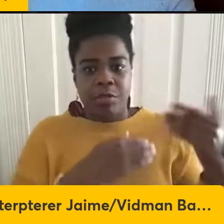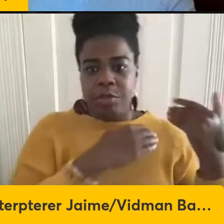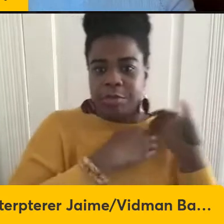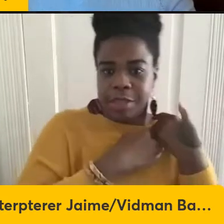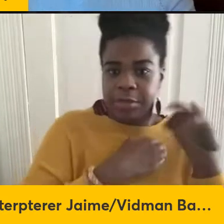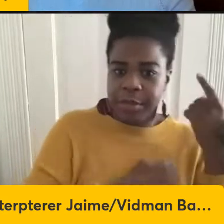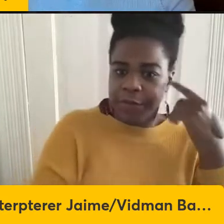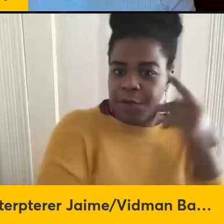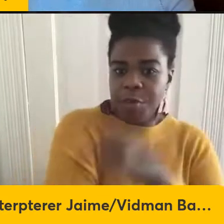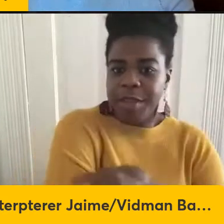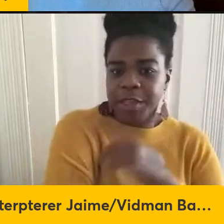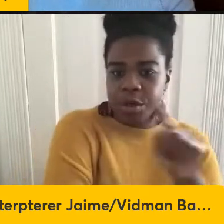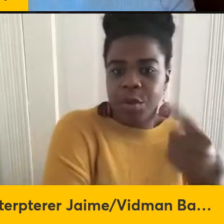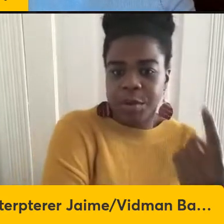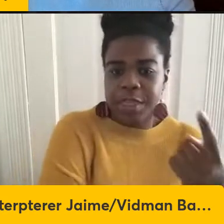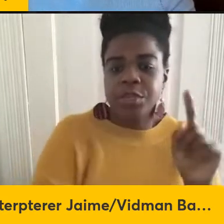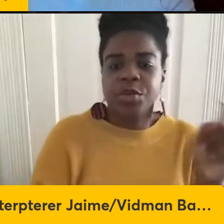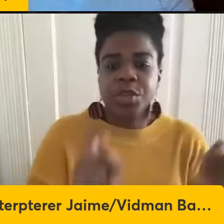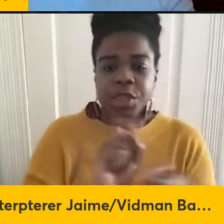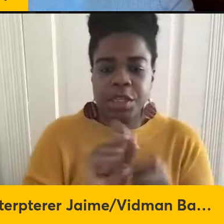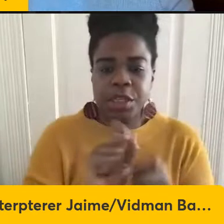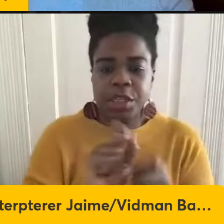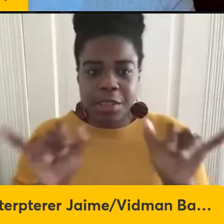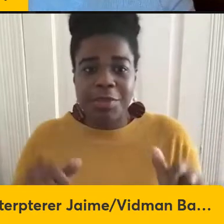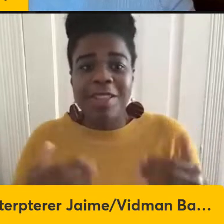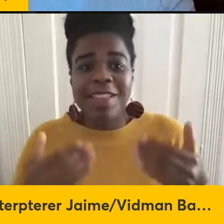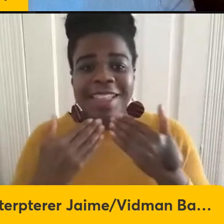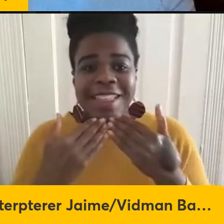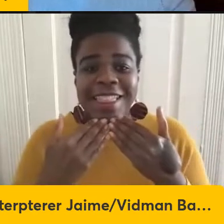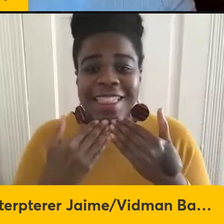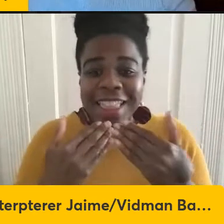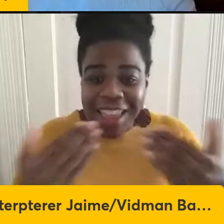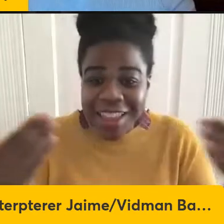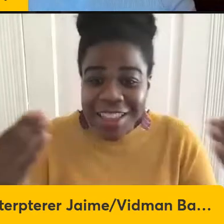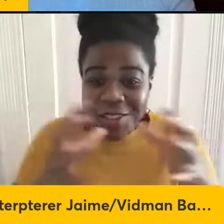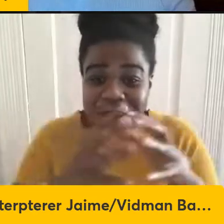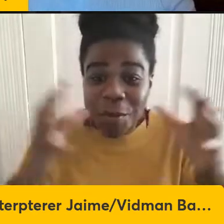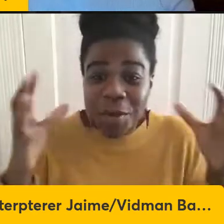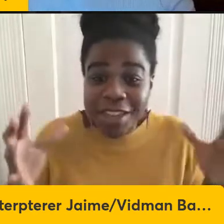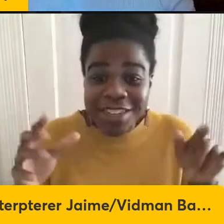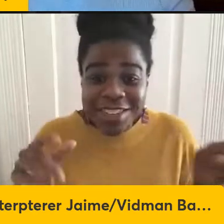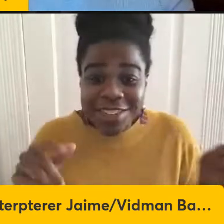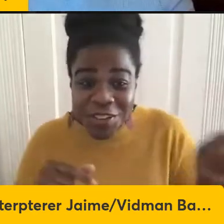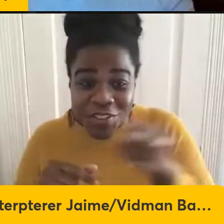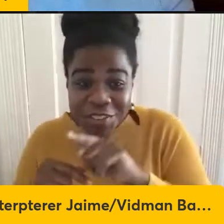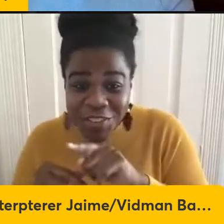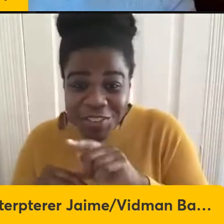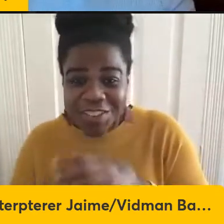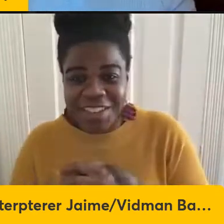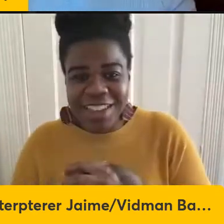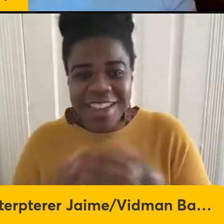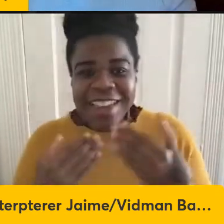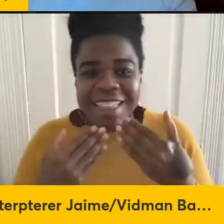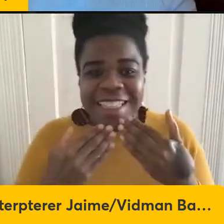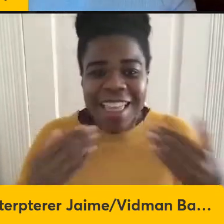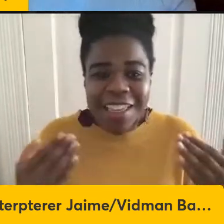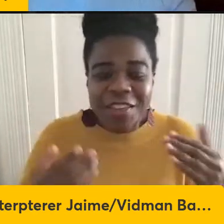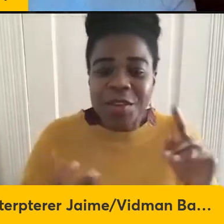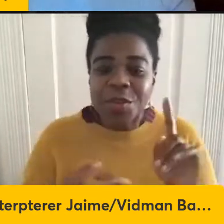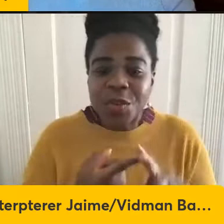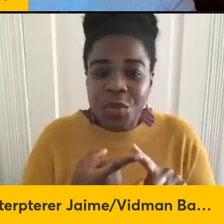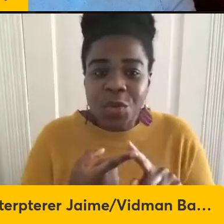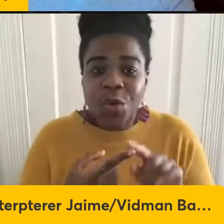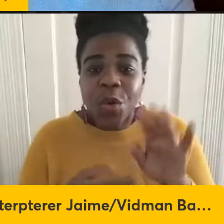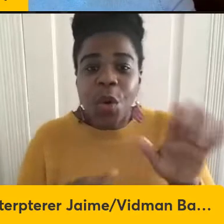to transform the system. So thank you very much, all of you. And thank you to all of you who